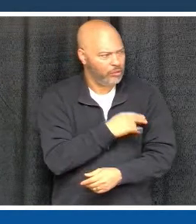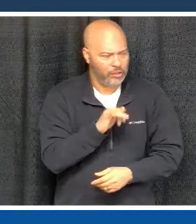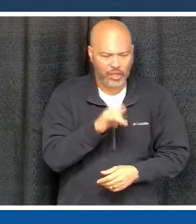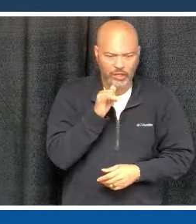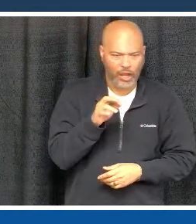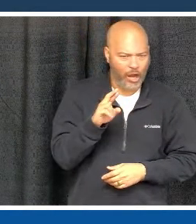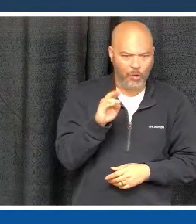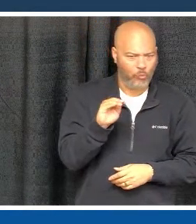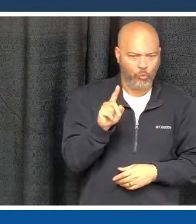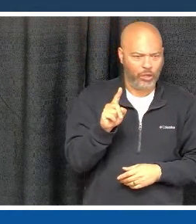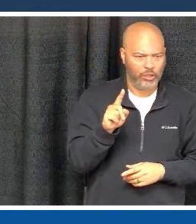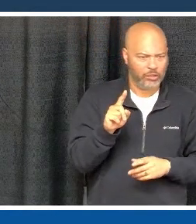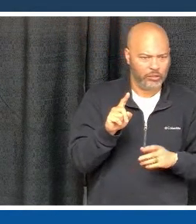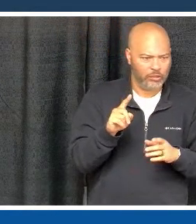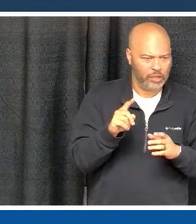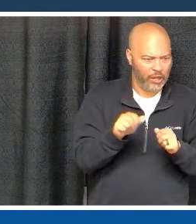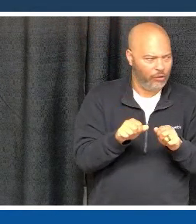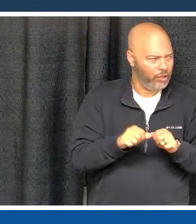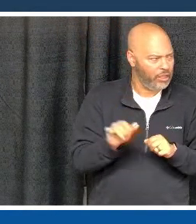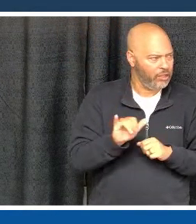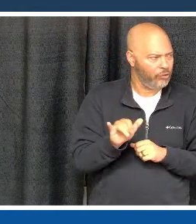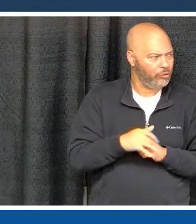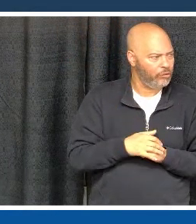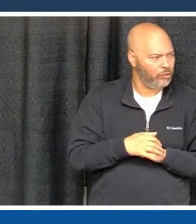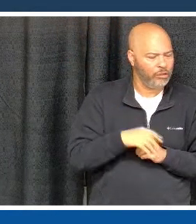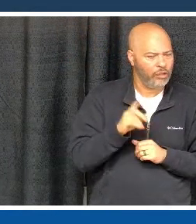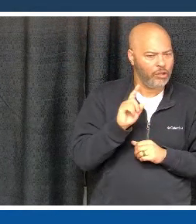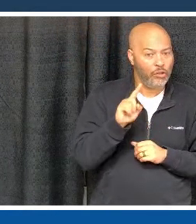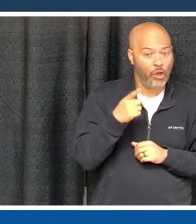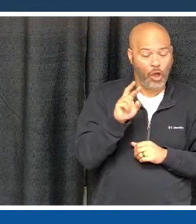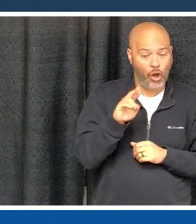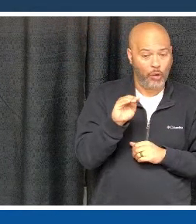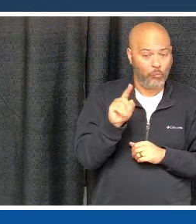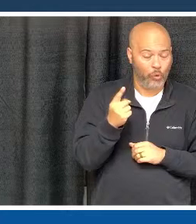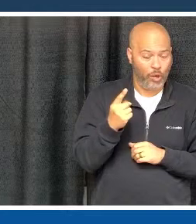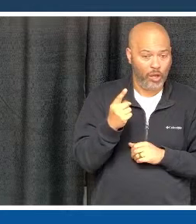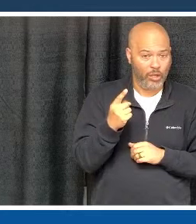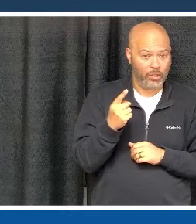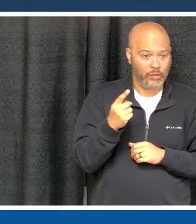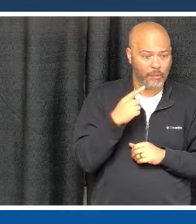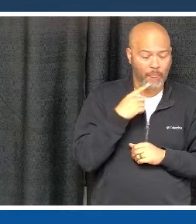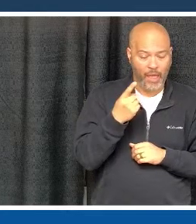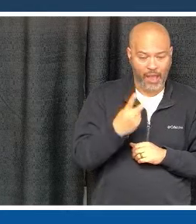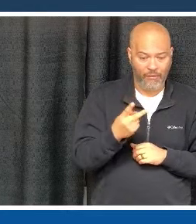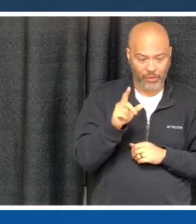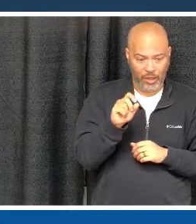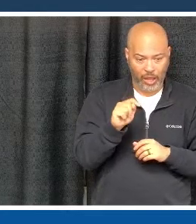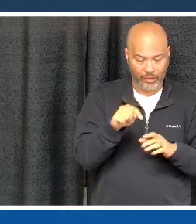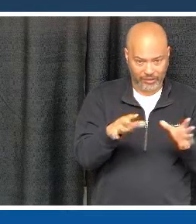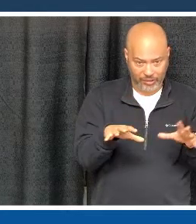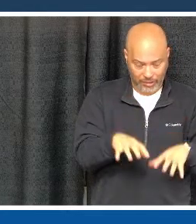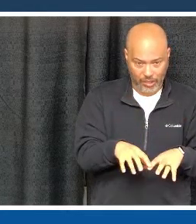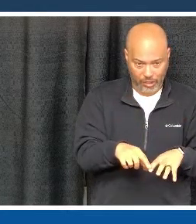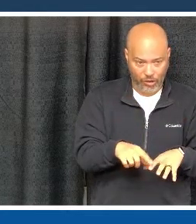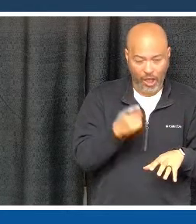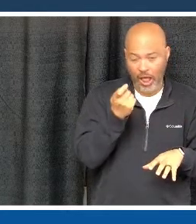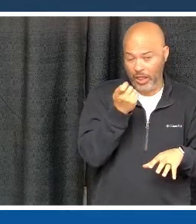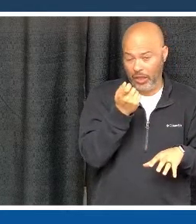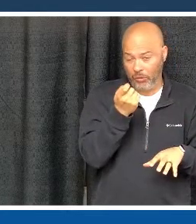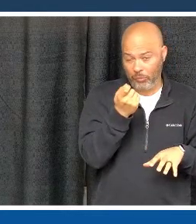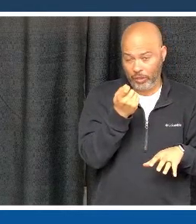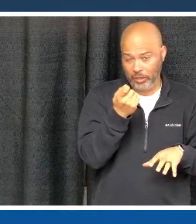RM1 subdivision either. Yeah. The only pockets of RM1, again, half the lots are right here on Britton Springs Road. There's a little